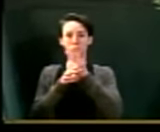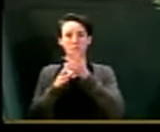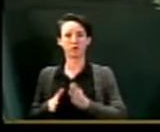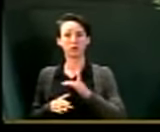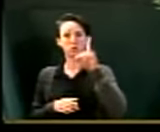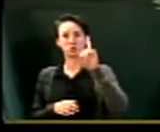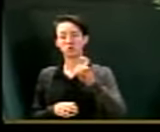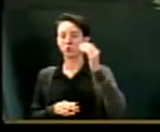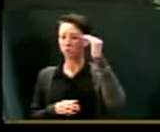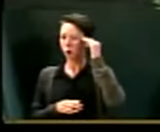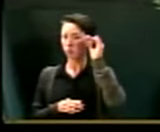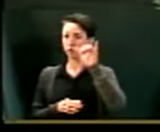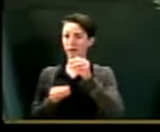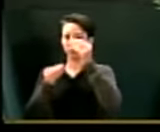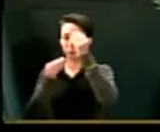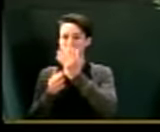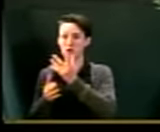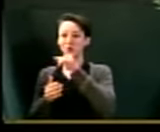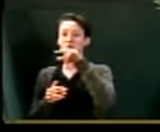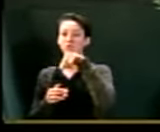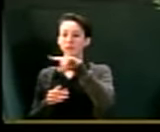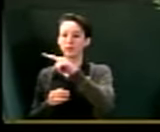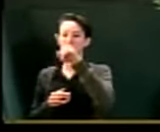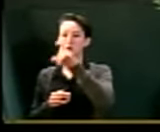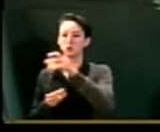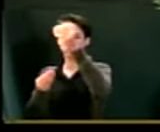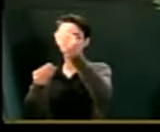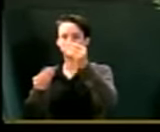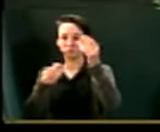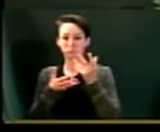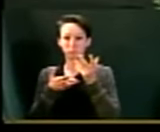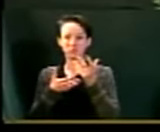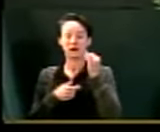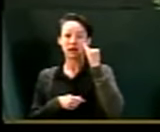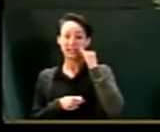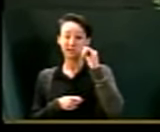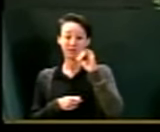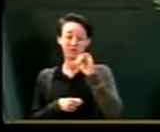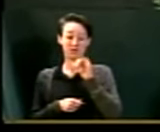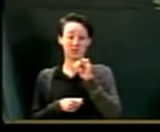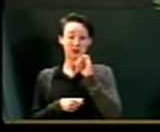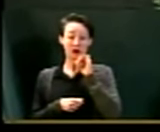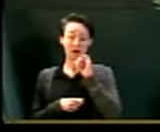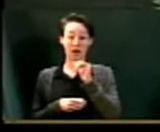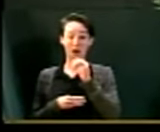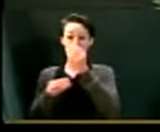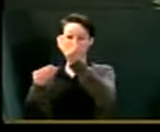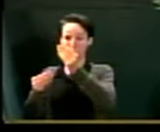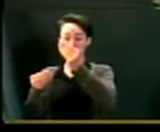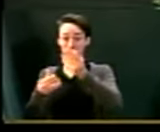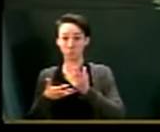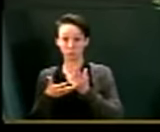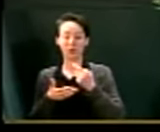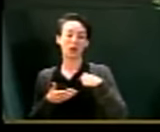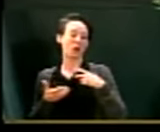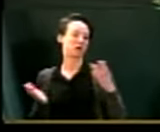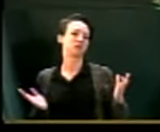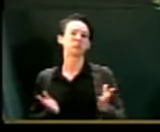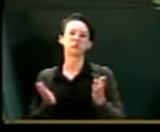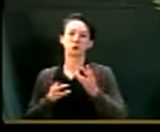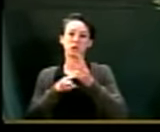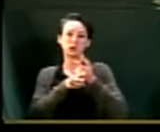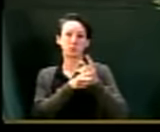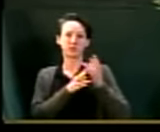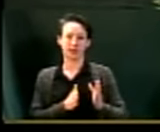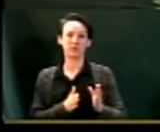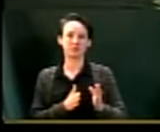should have shared it with us. If we're not getting that information, I would strongly encourage our superintendent to